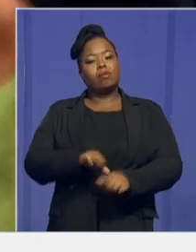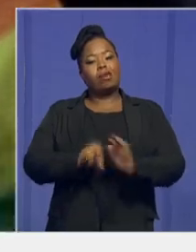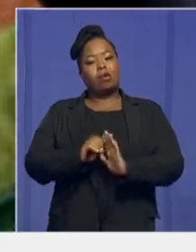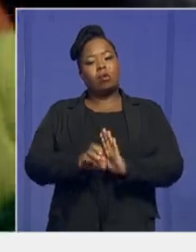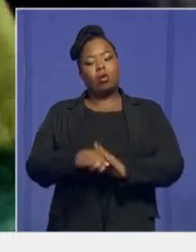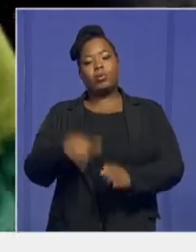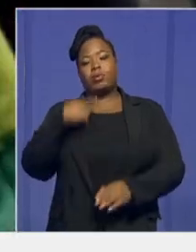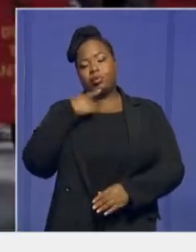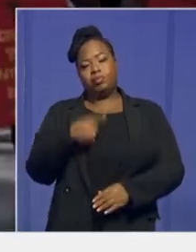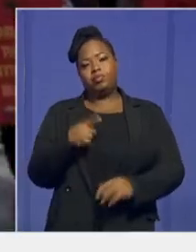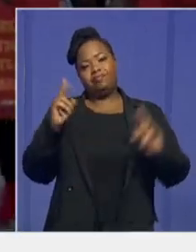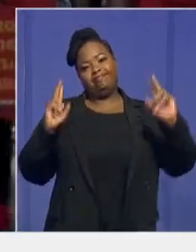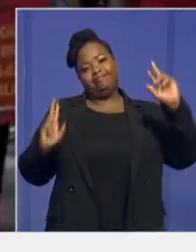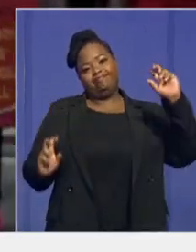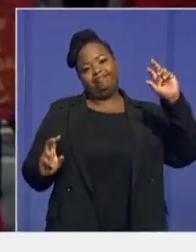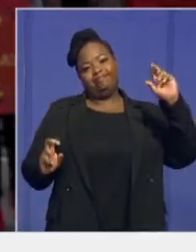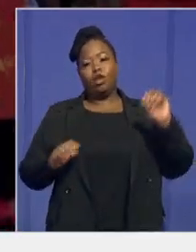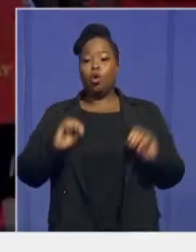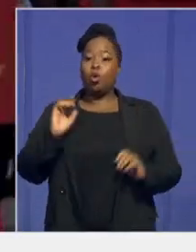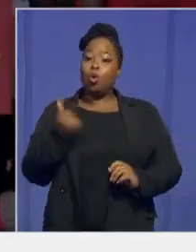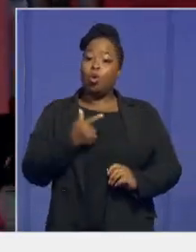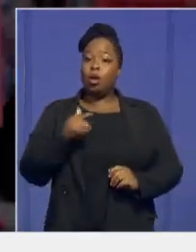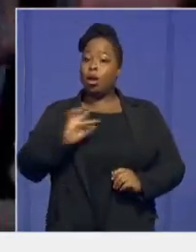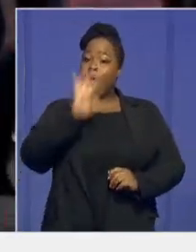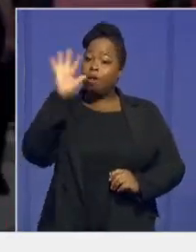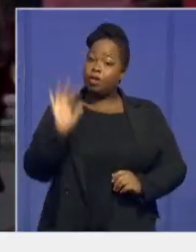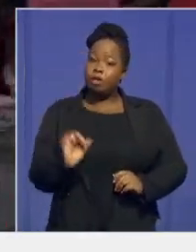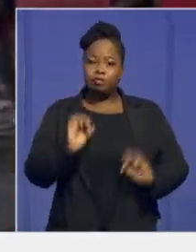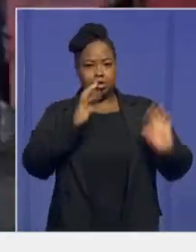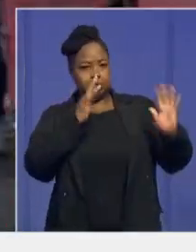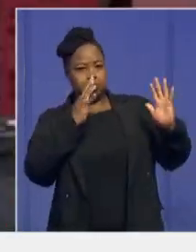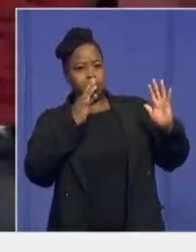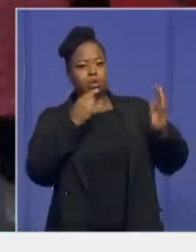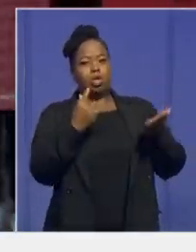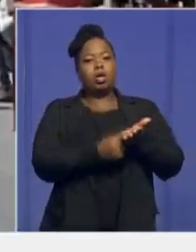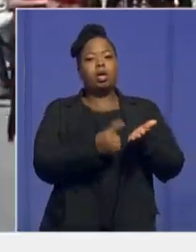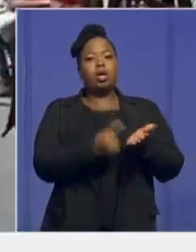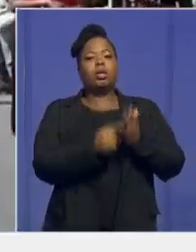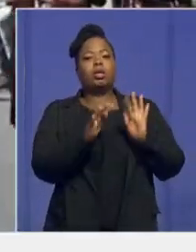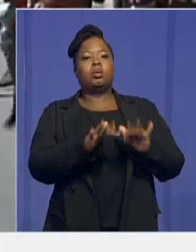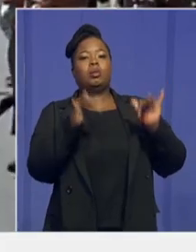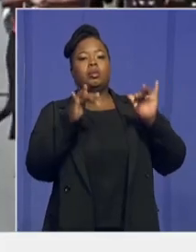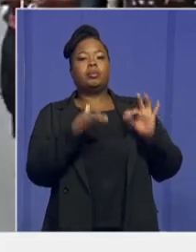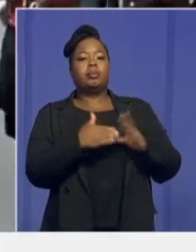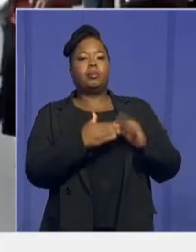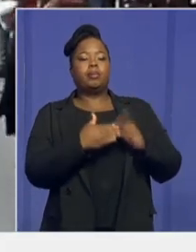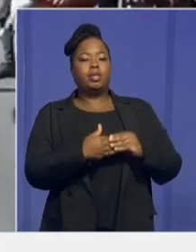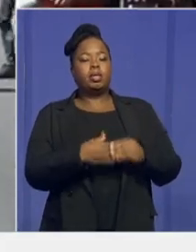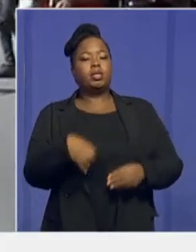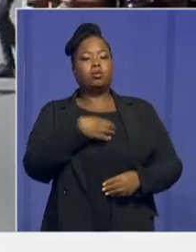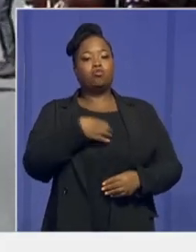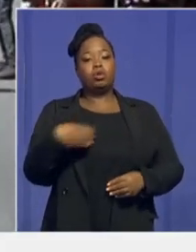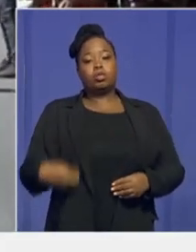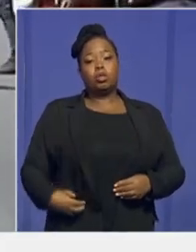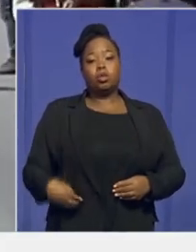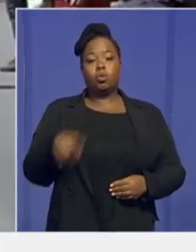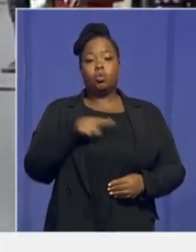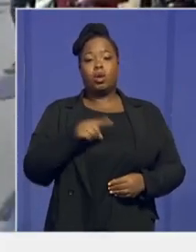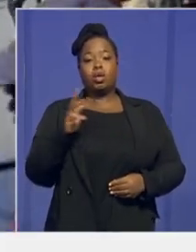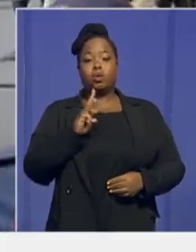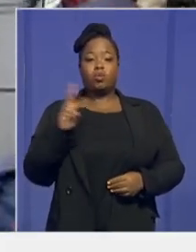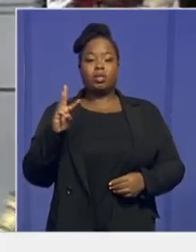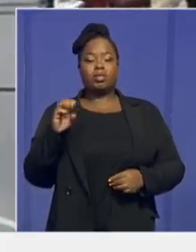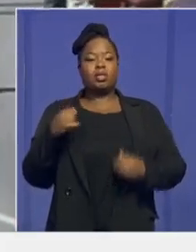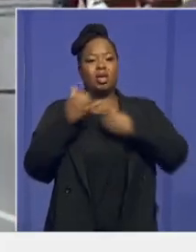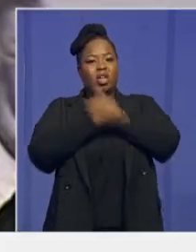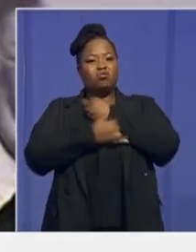say, quote-unquote, all Africans of goodwill should congratulate Ugandan parliamentarians and their president for defying Western countries and doing